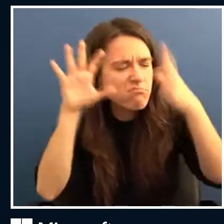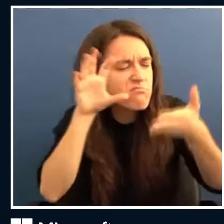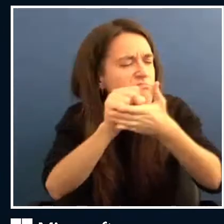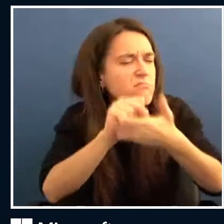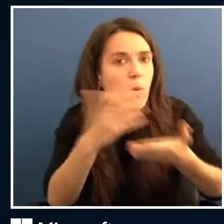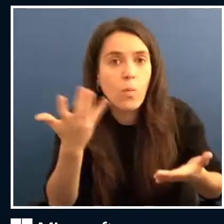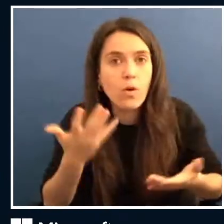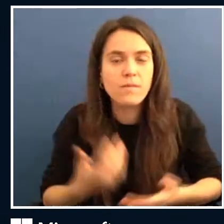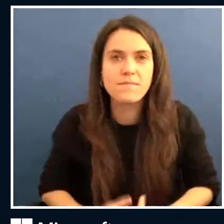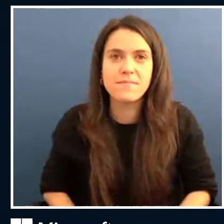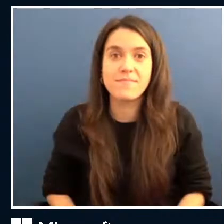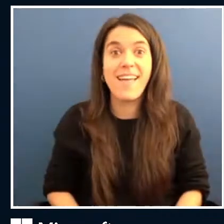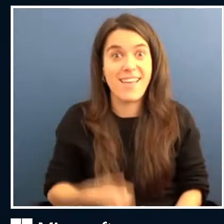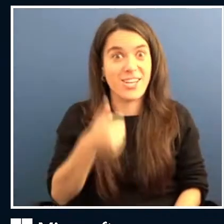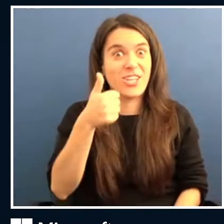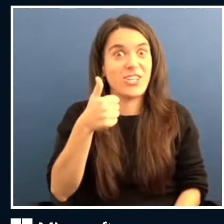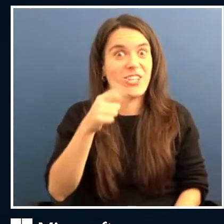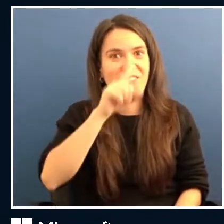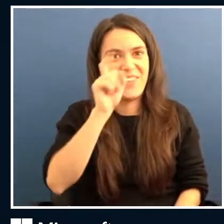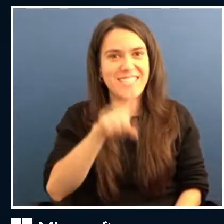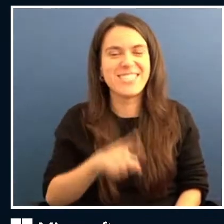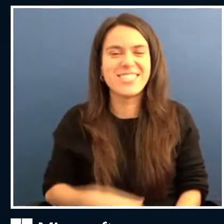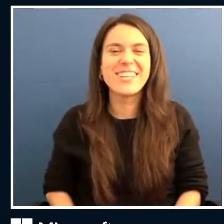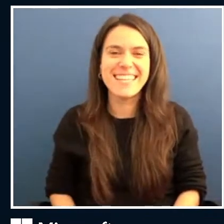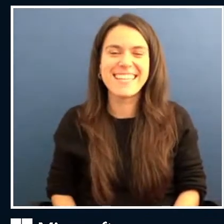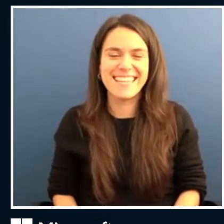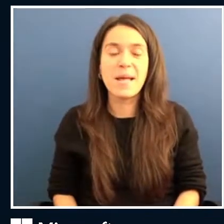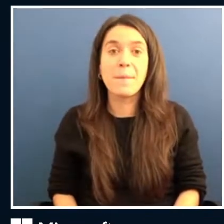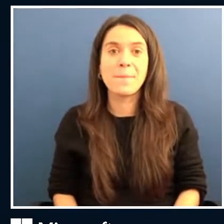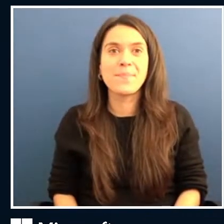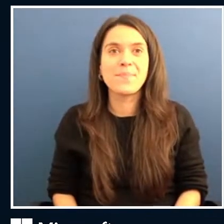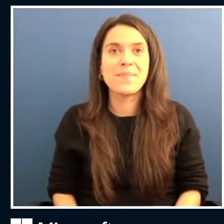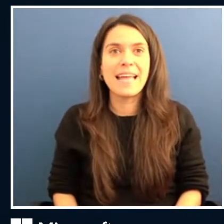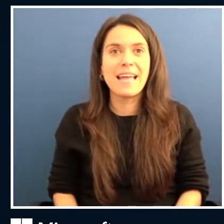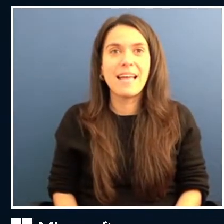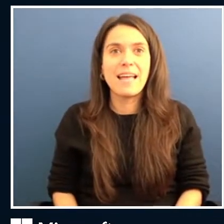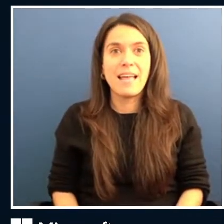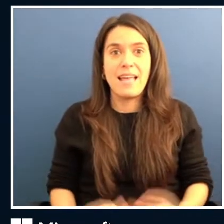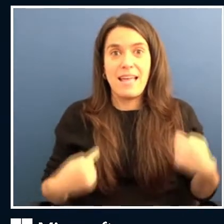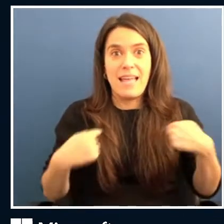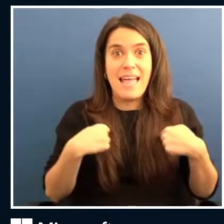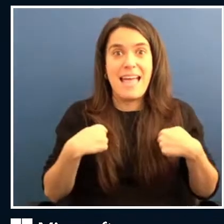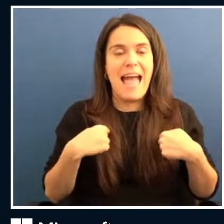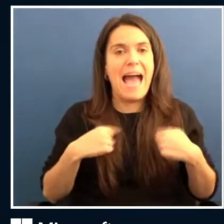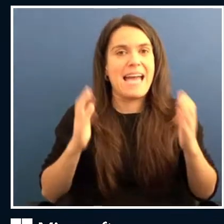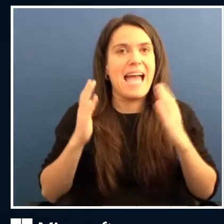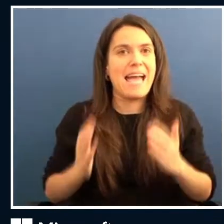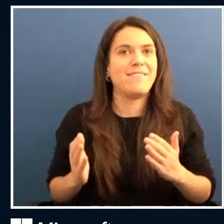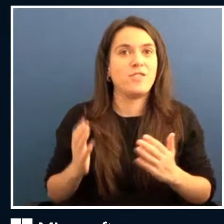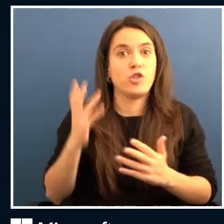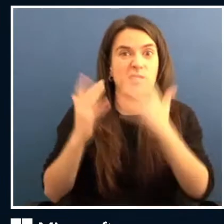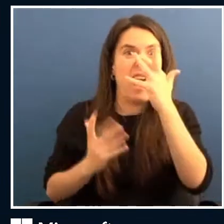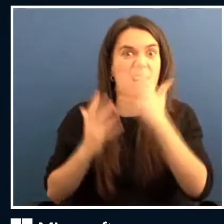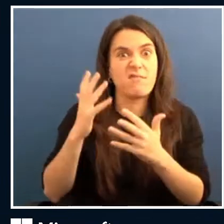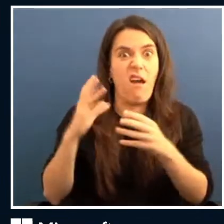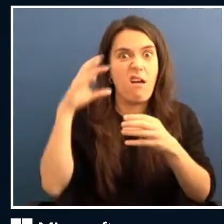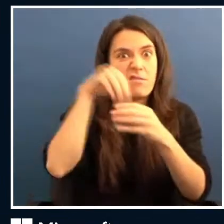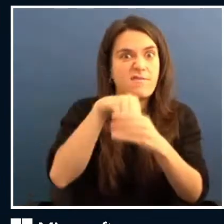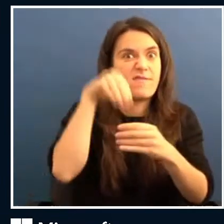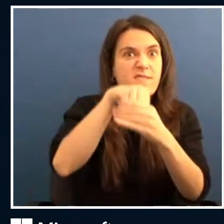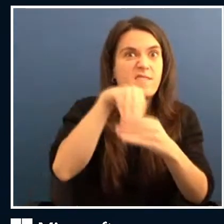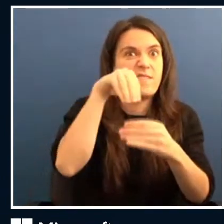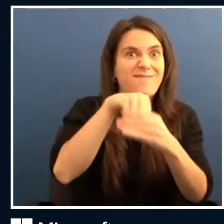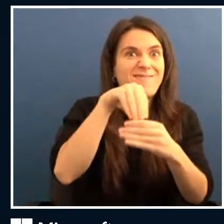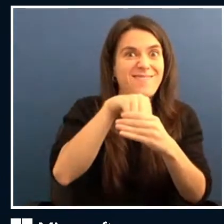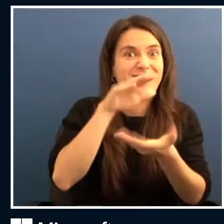good question. And I feel like that's just me. I have to add more data to the custom vision model. Like, oh man, I want to test that